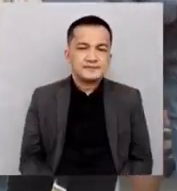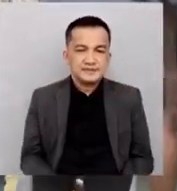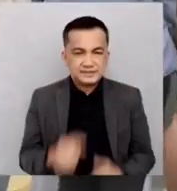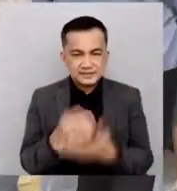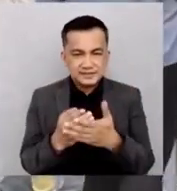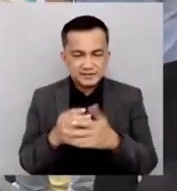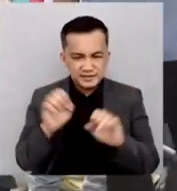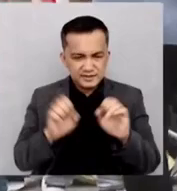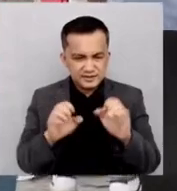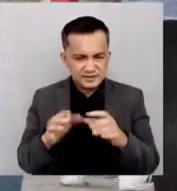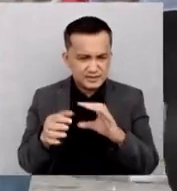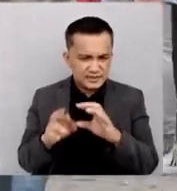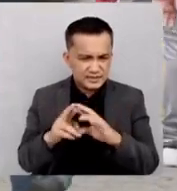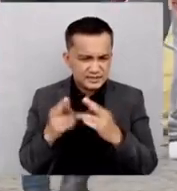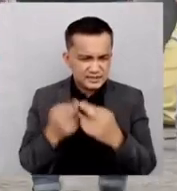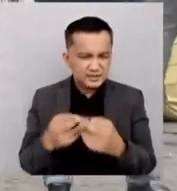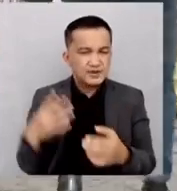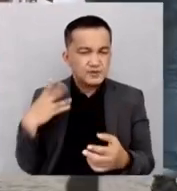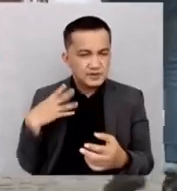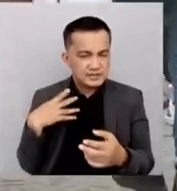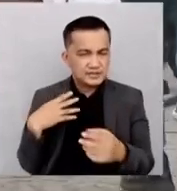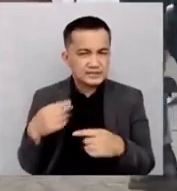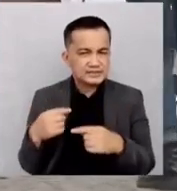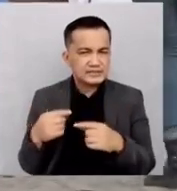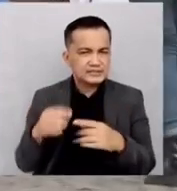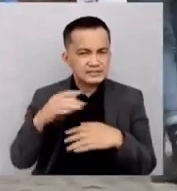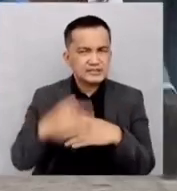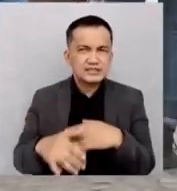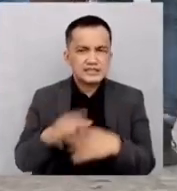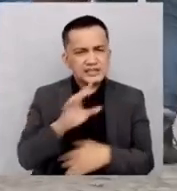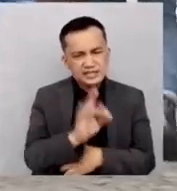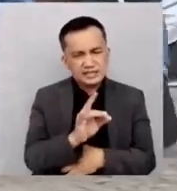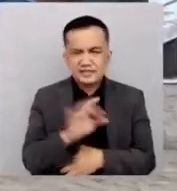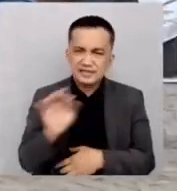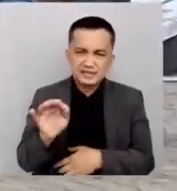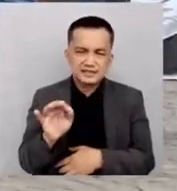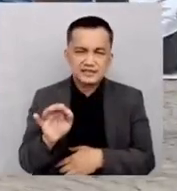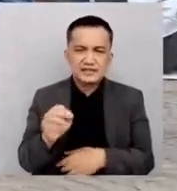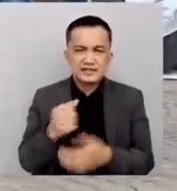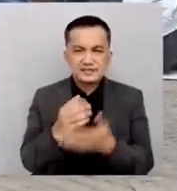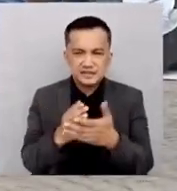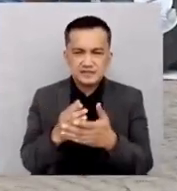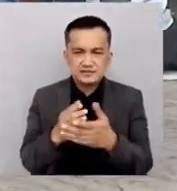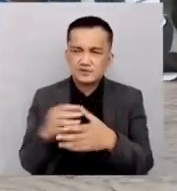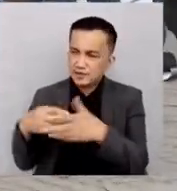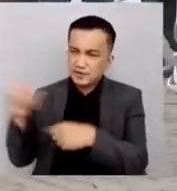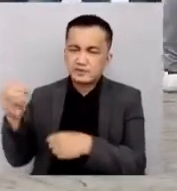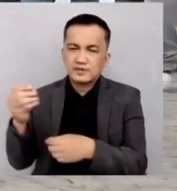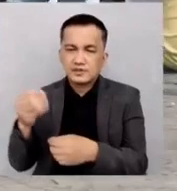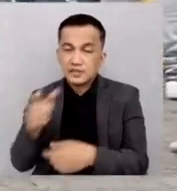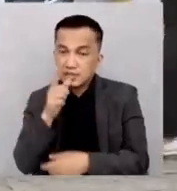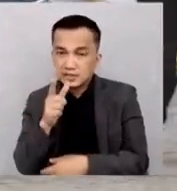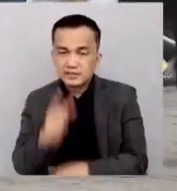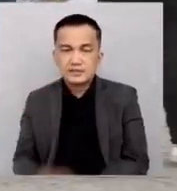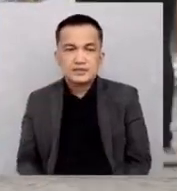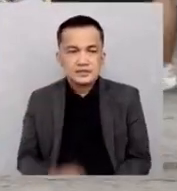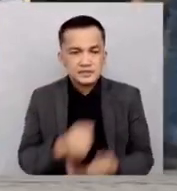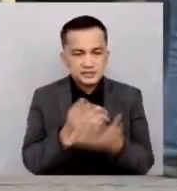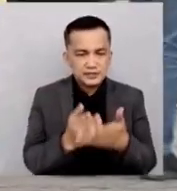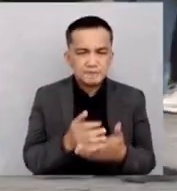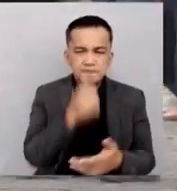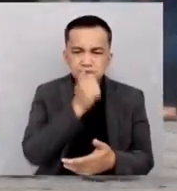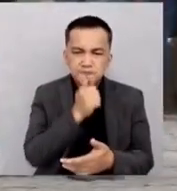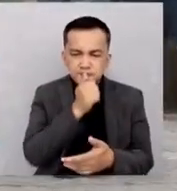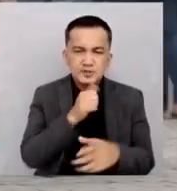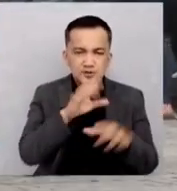who were waiting here as early as 8 o'clock, 9 o'clock. Some of them went outside to have lunch, but some are still patiently waiting